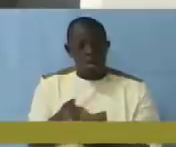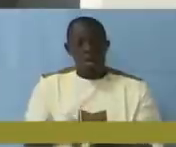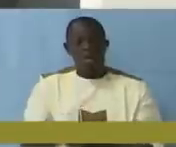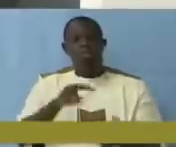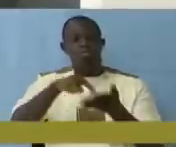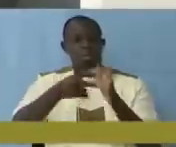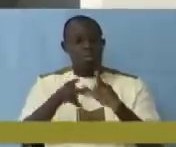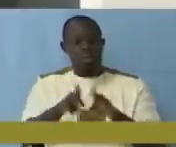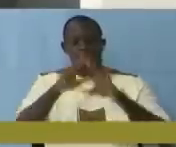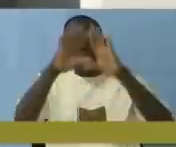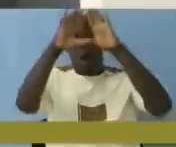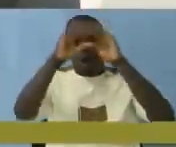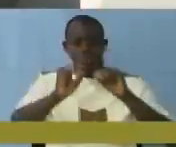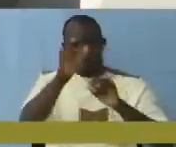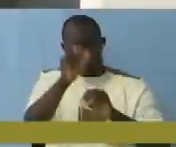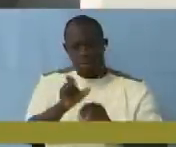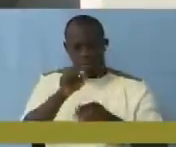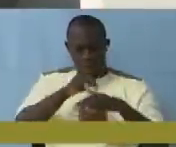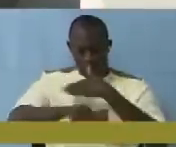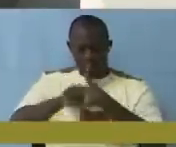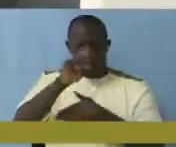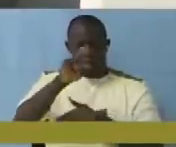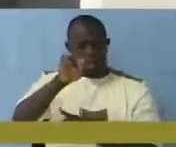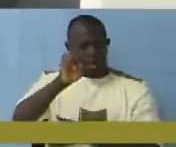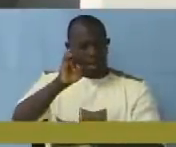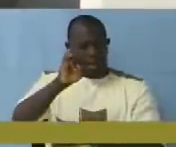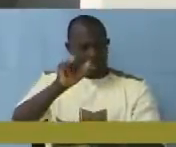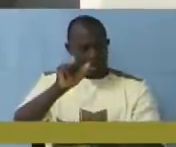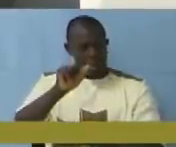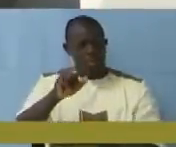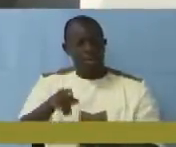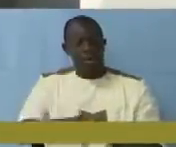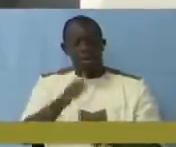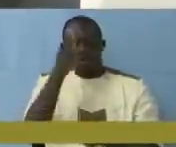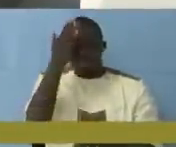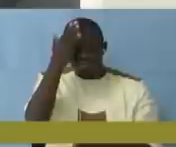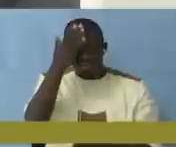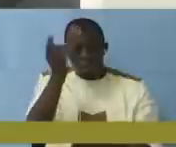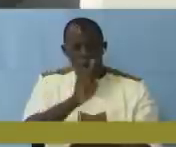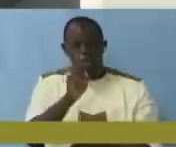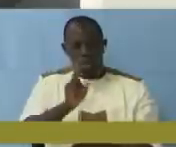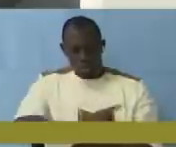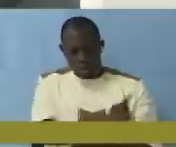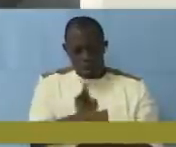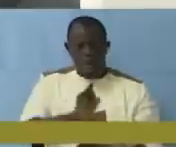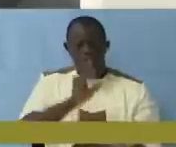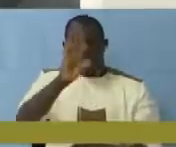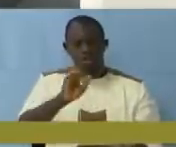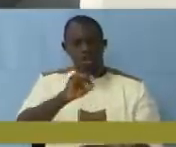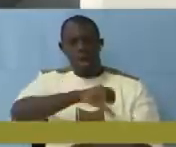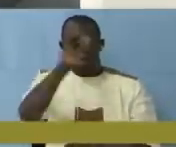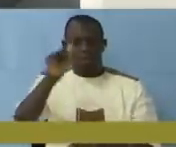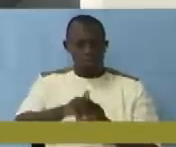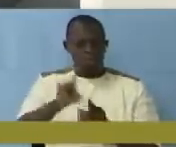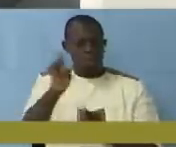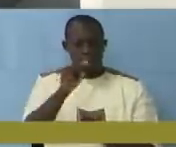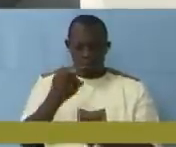the officers at the NIA knew what they were doing and what we were paying them